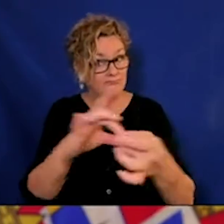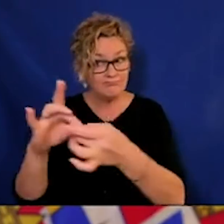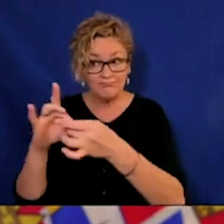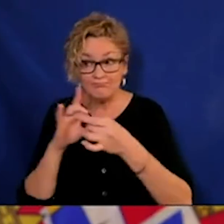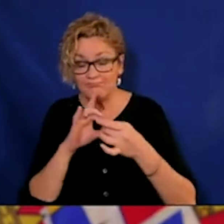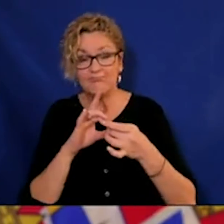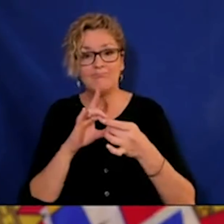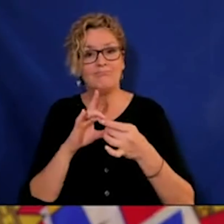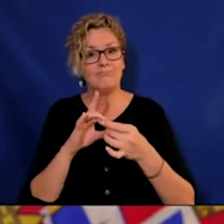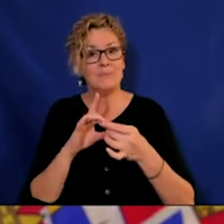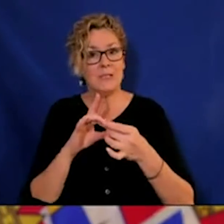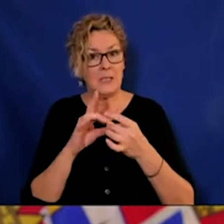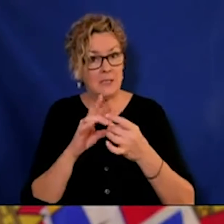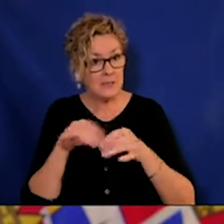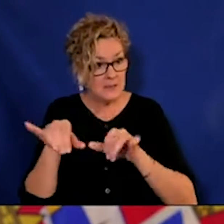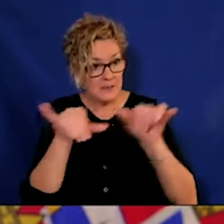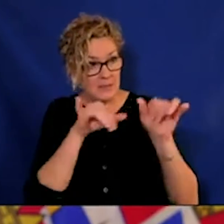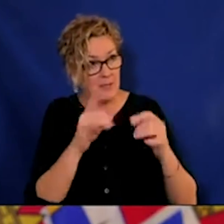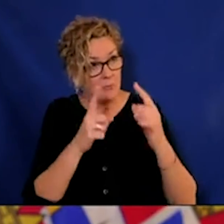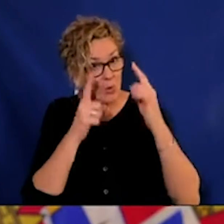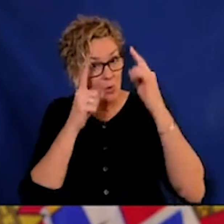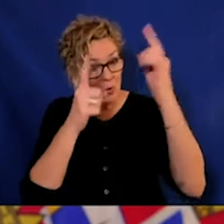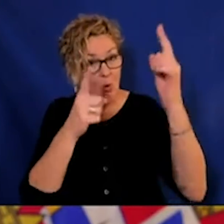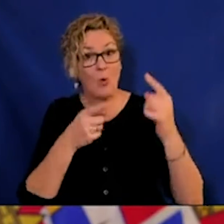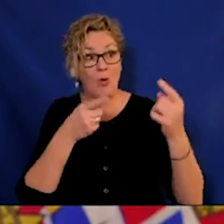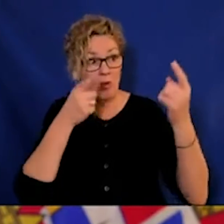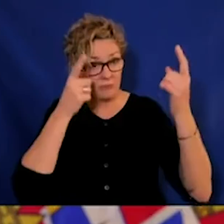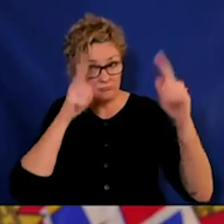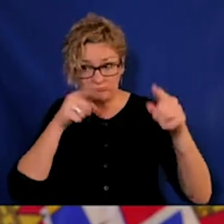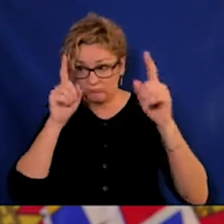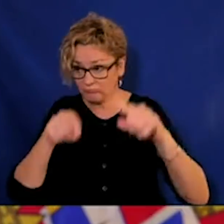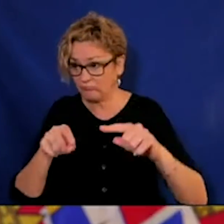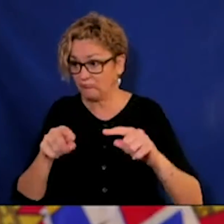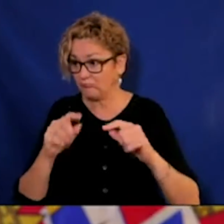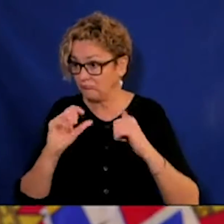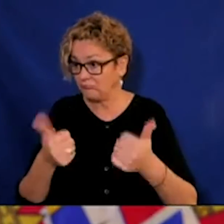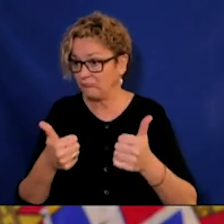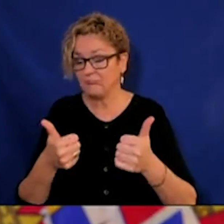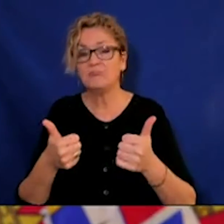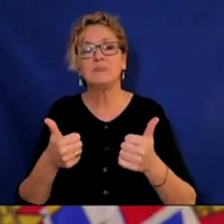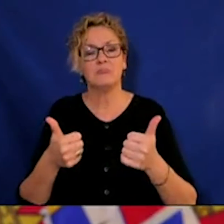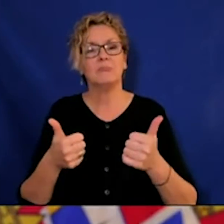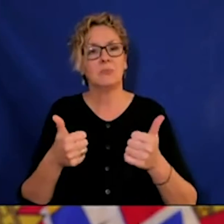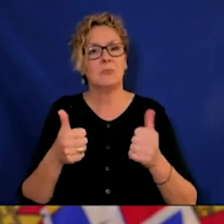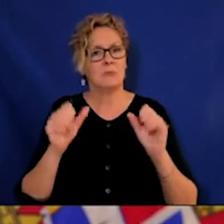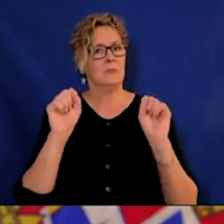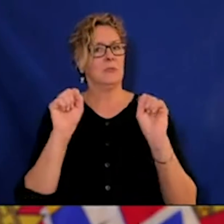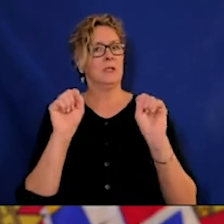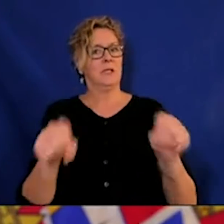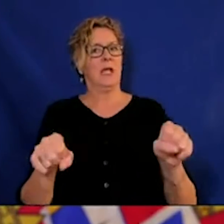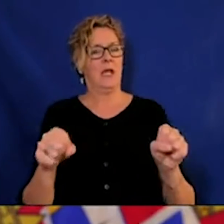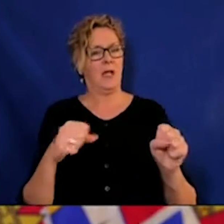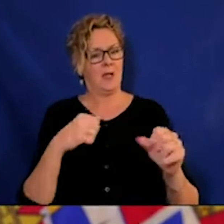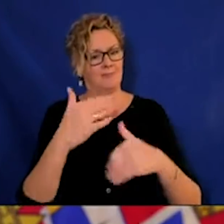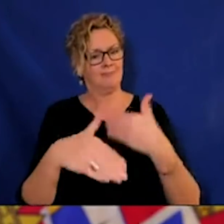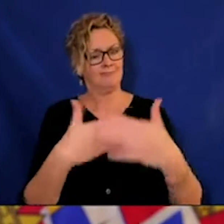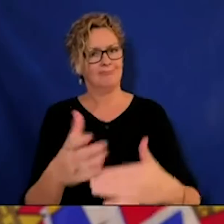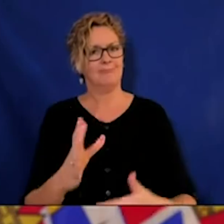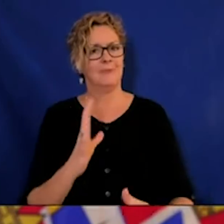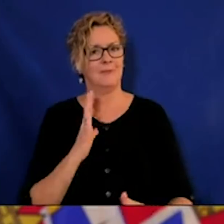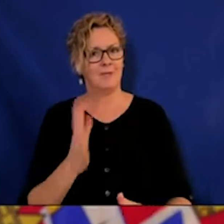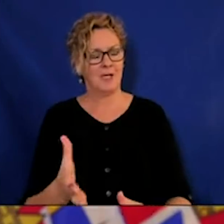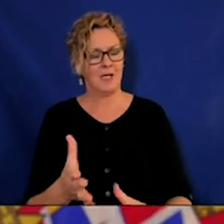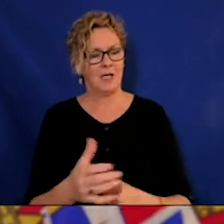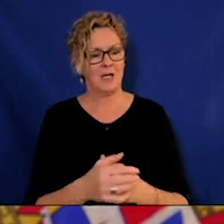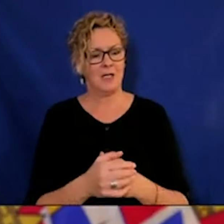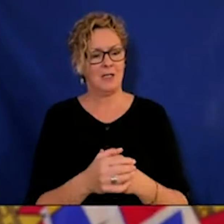apart. We've done a lot, and you in BC have risen to this challenge. And I'm